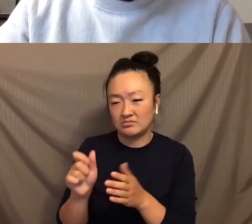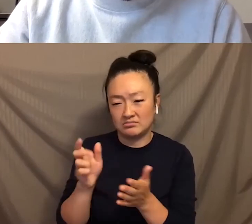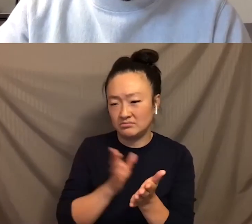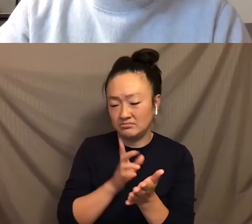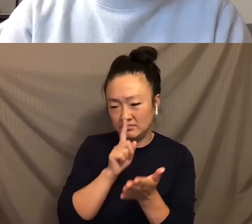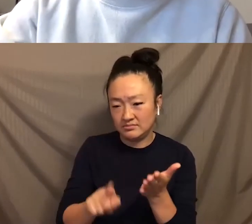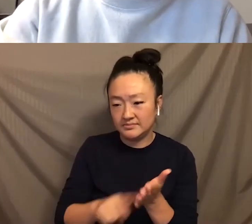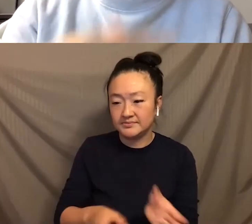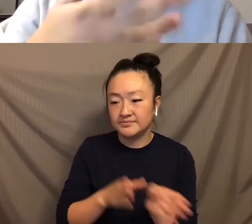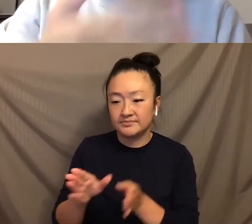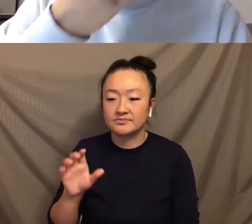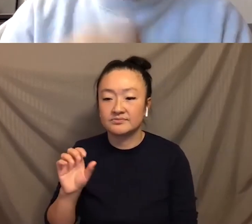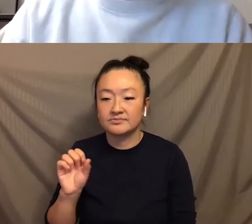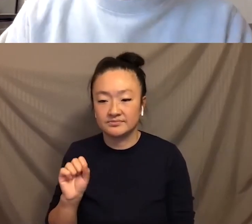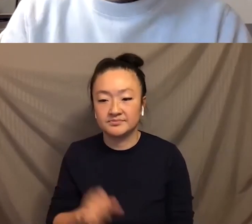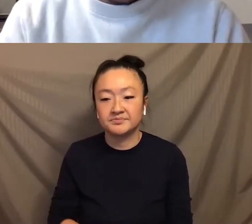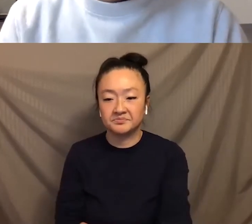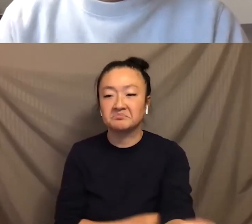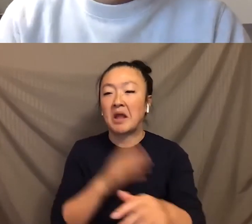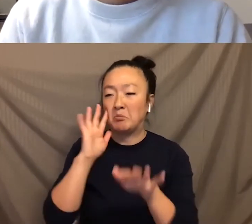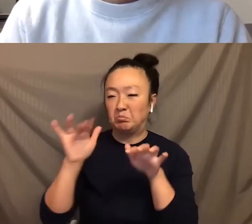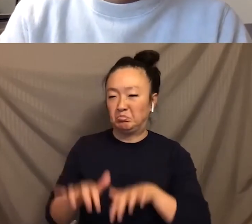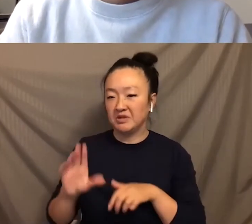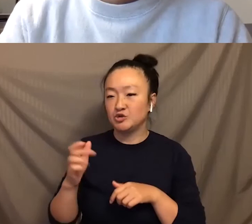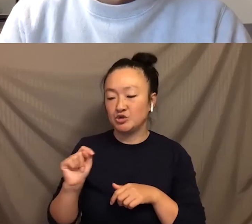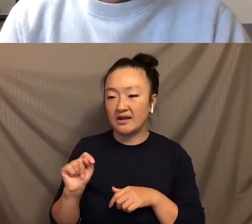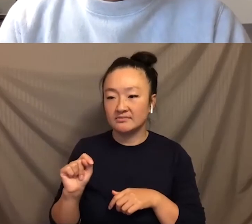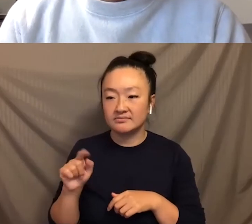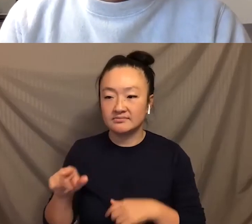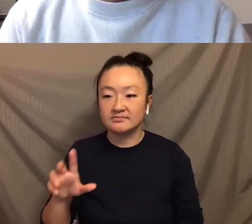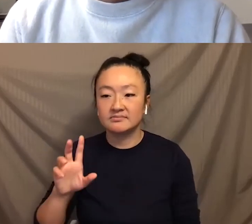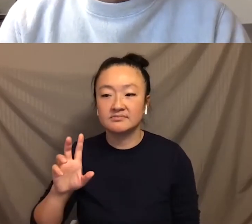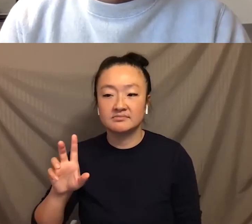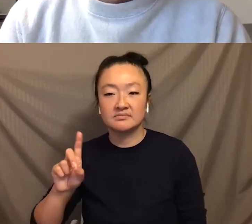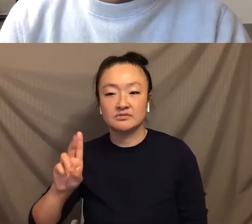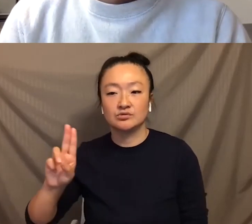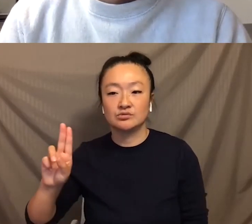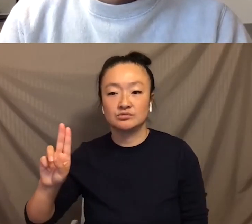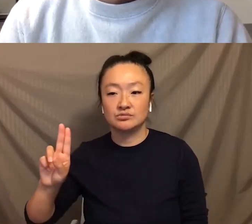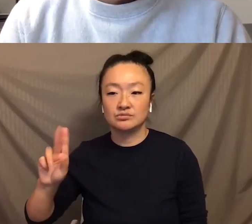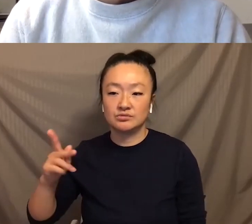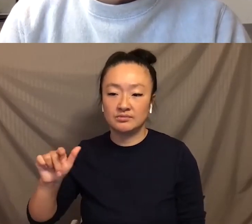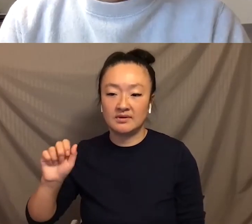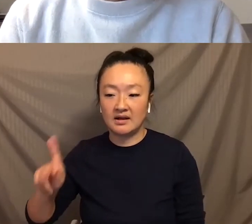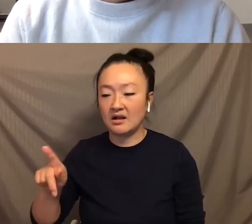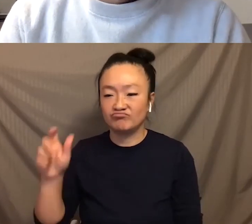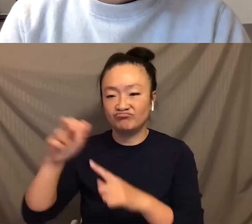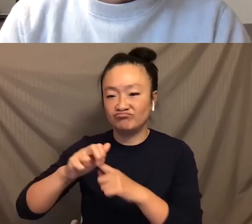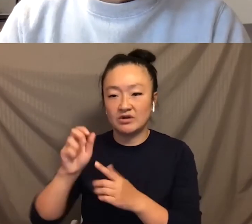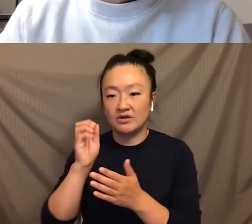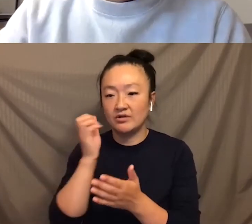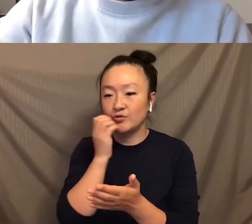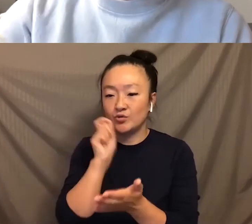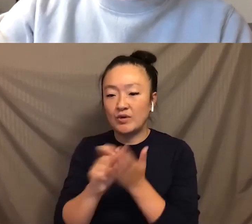Sharanya Deepak. I can drop that into the chat as well. She's also another really, really fabulous food writer, but those are a few